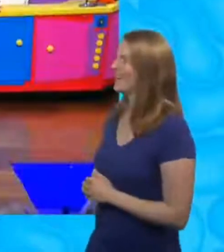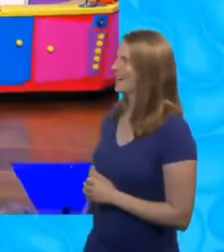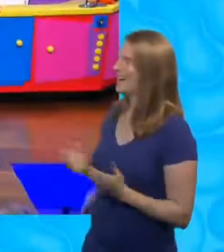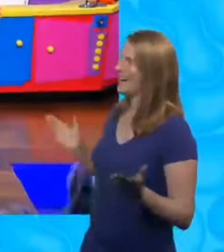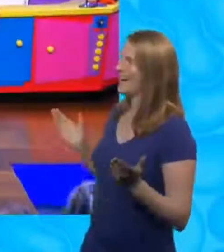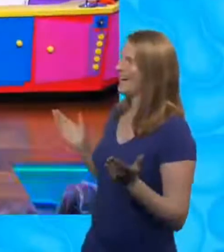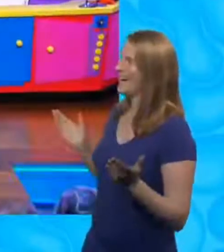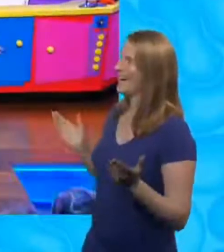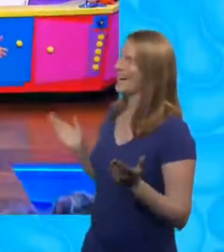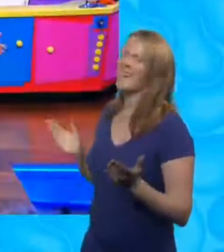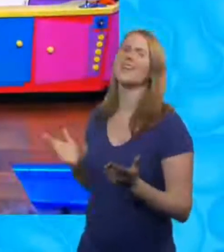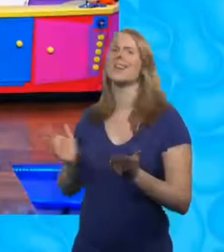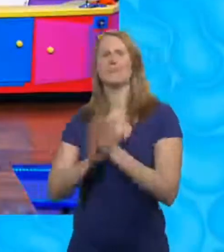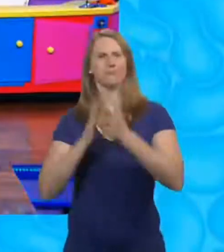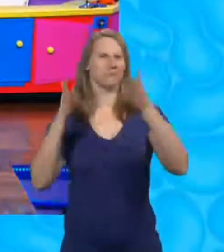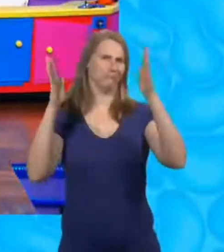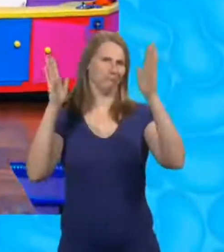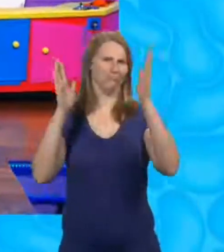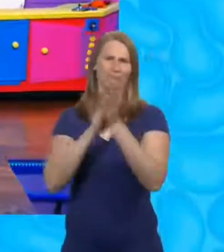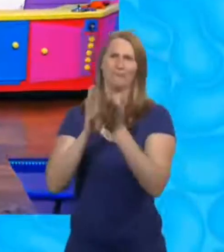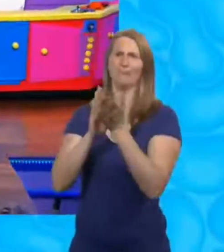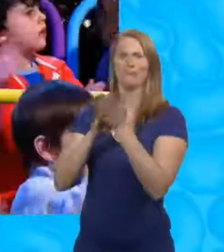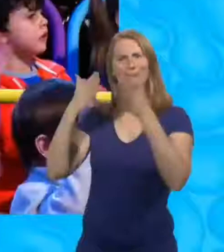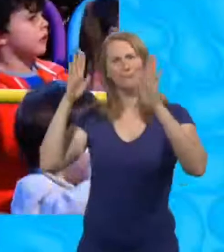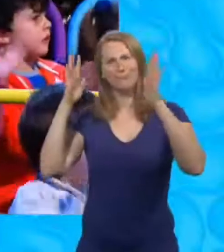Justin's. Justin's house. Give yourselves a huge cheer.